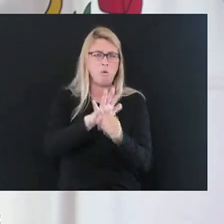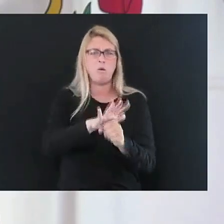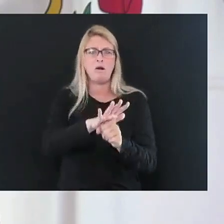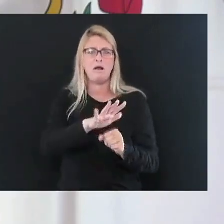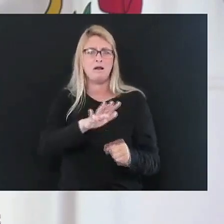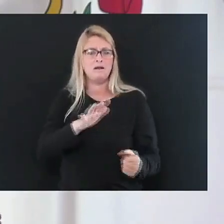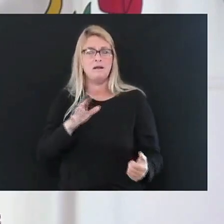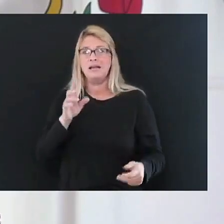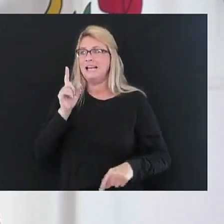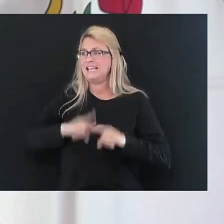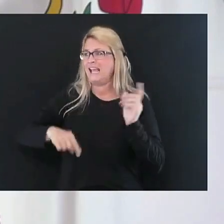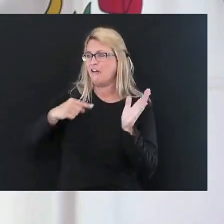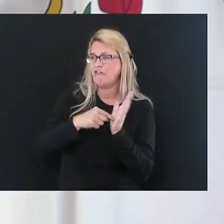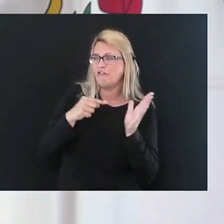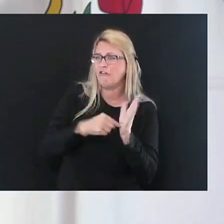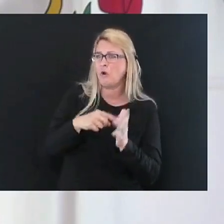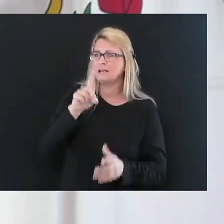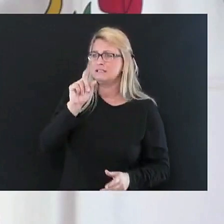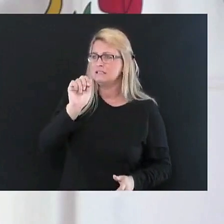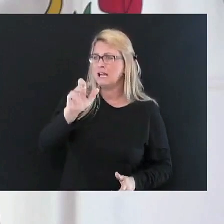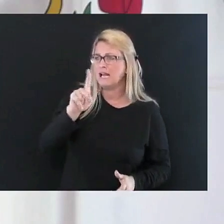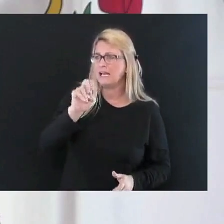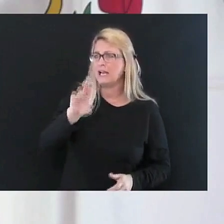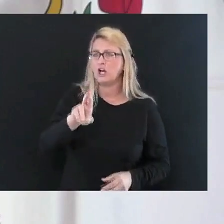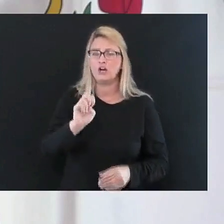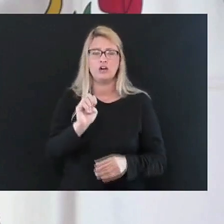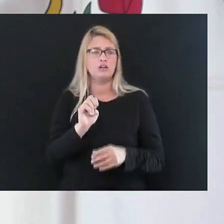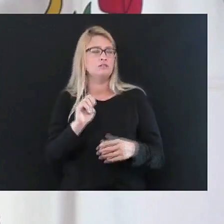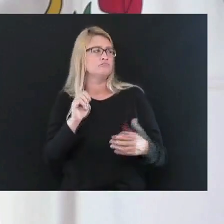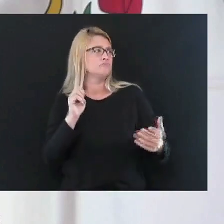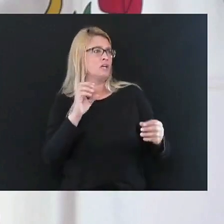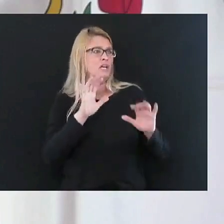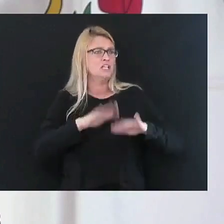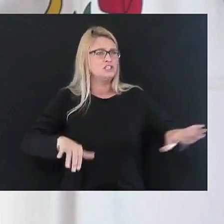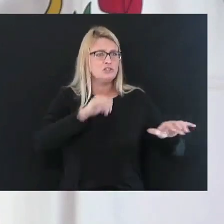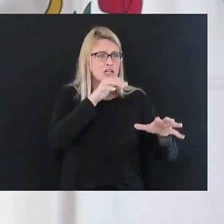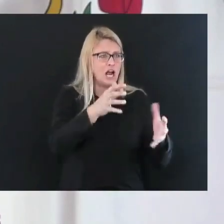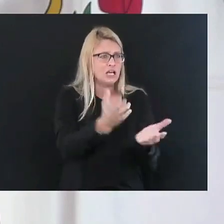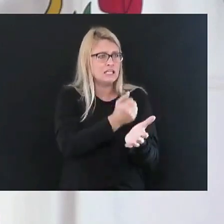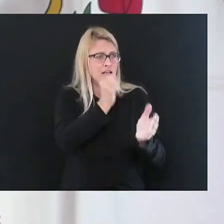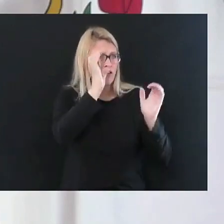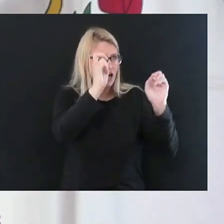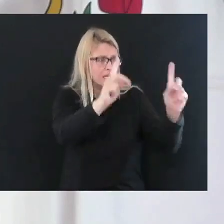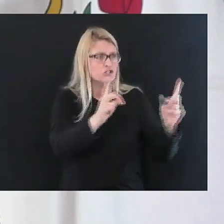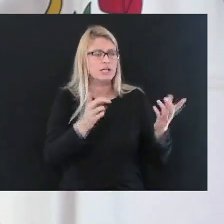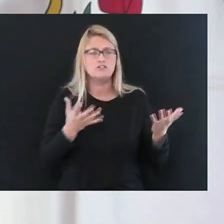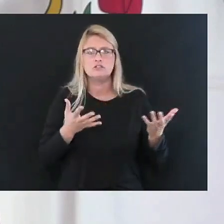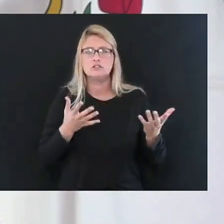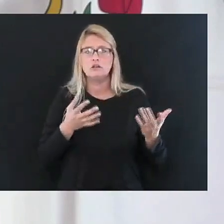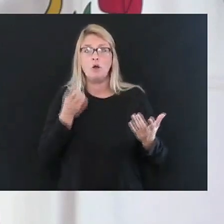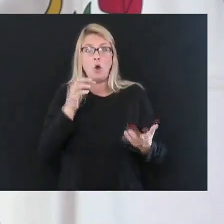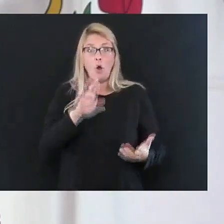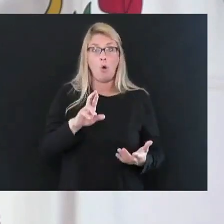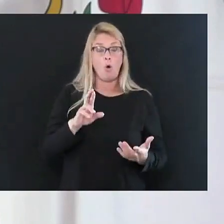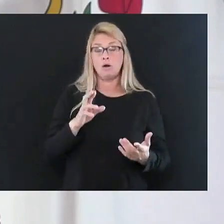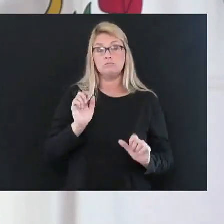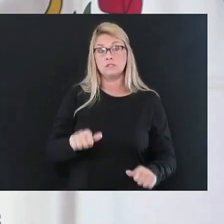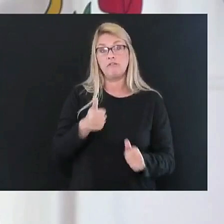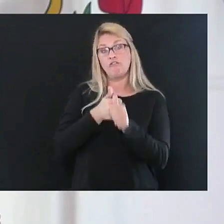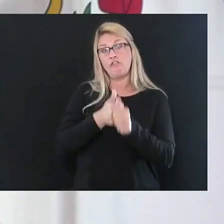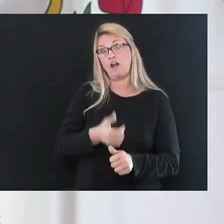having daycare and our kids not getting educated and everything else. Or we could just do the Harvard